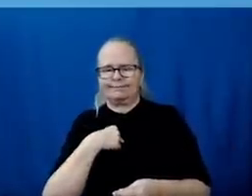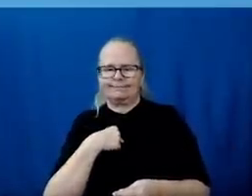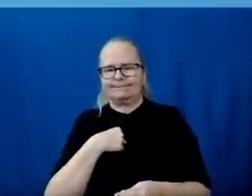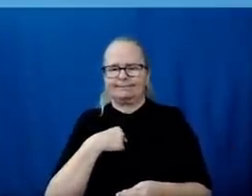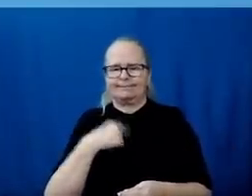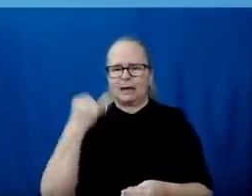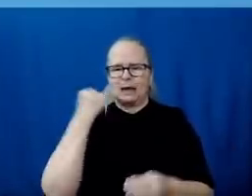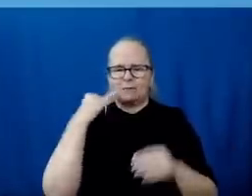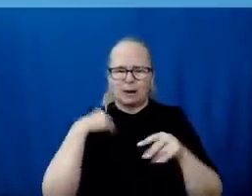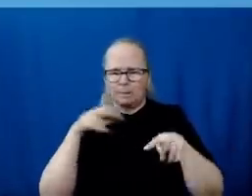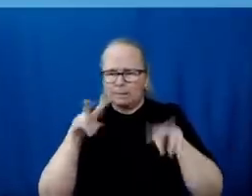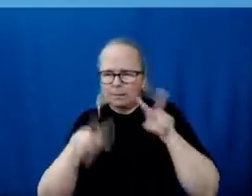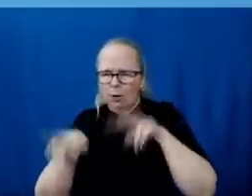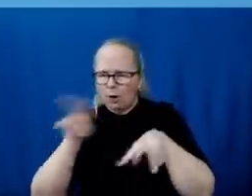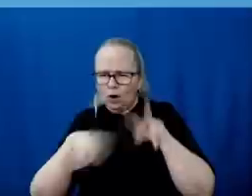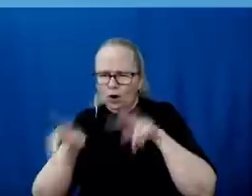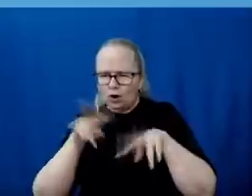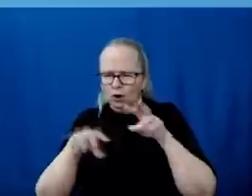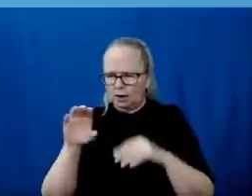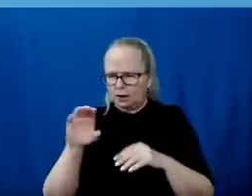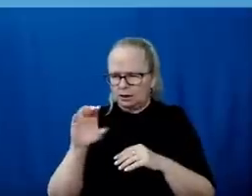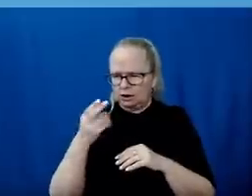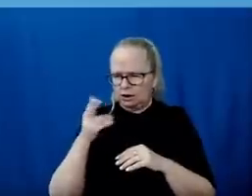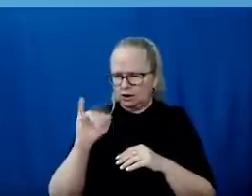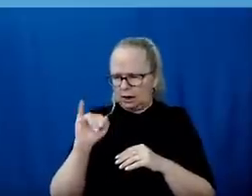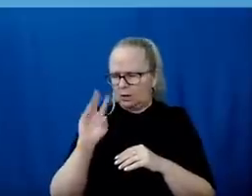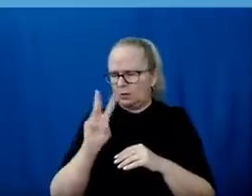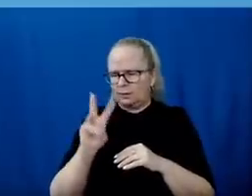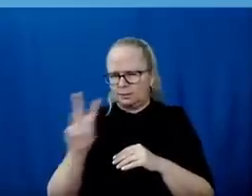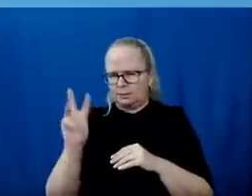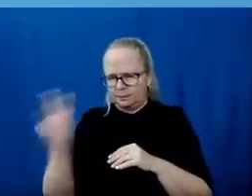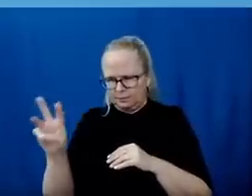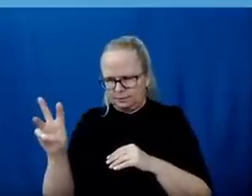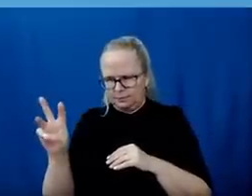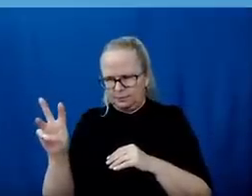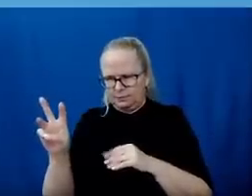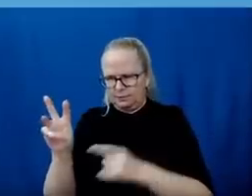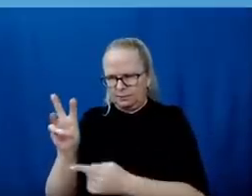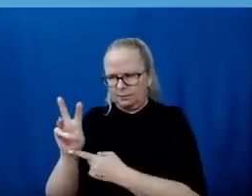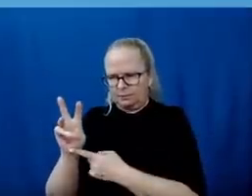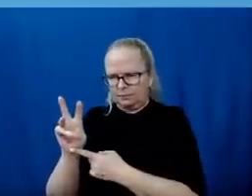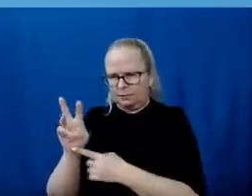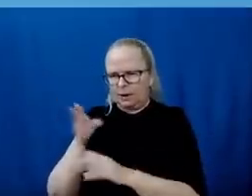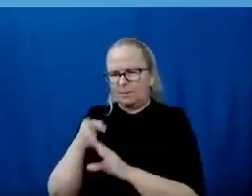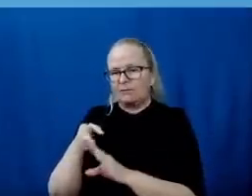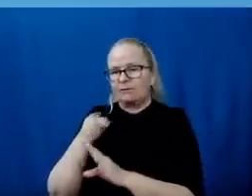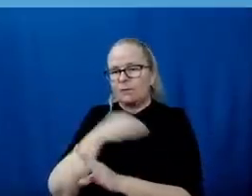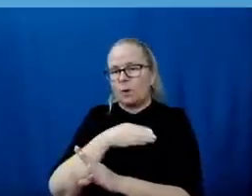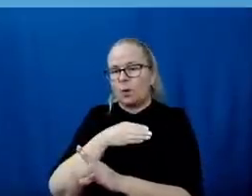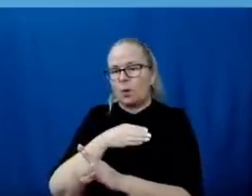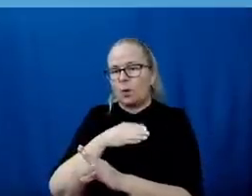am continuing to monitor the CHI website, which I was